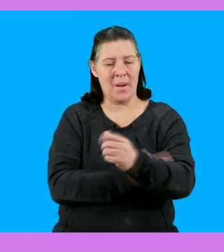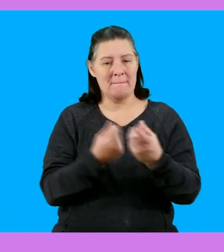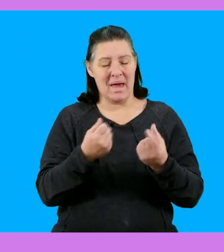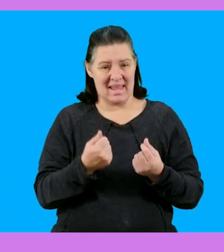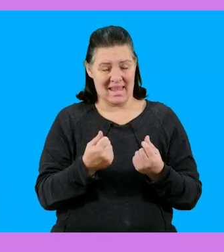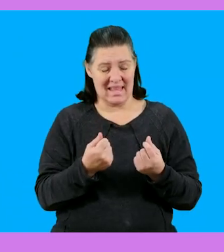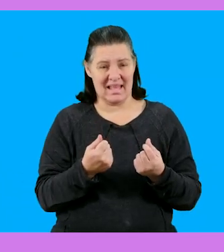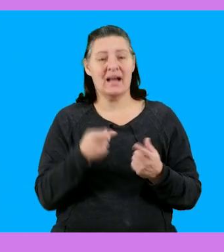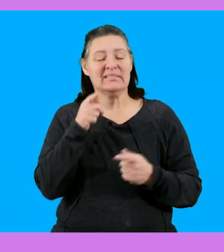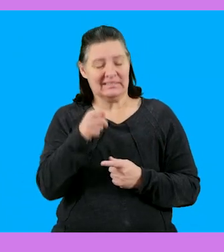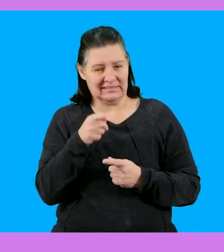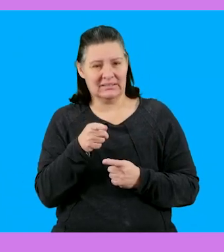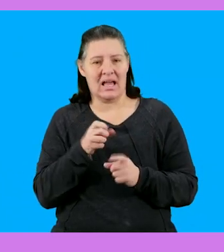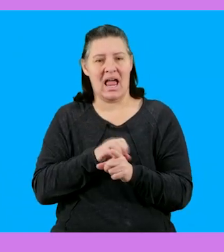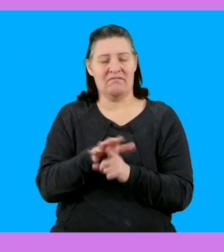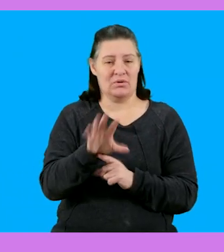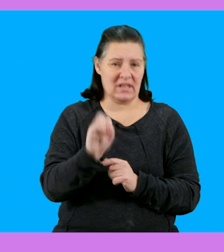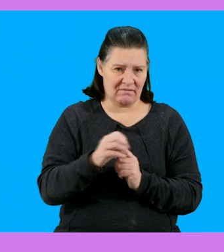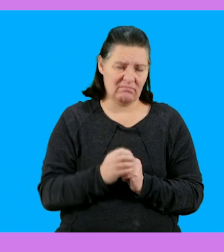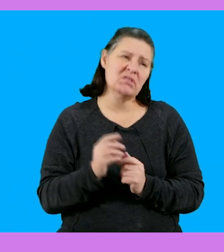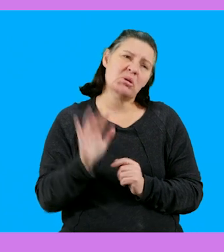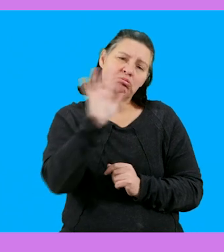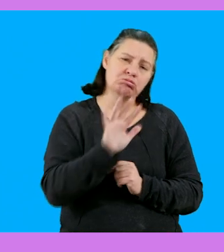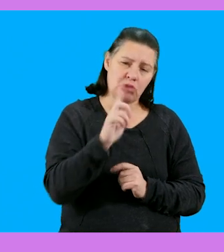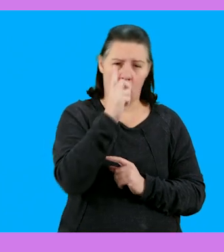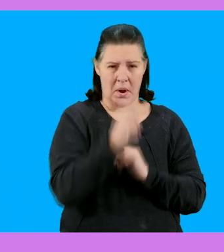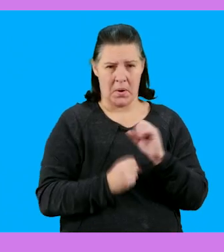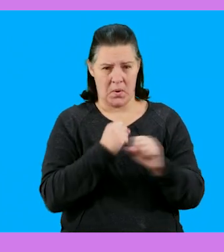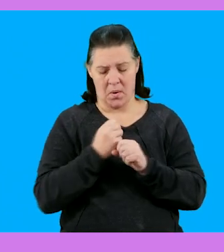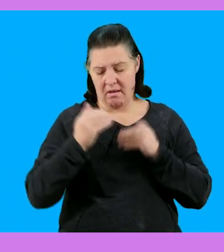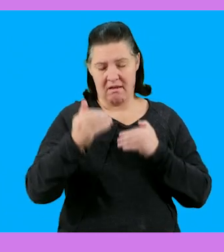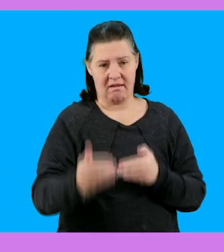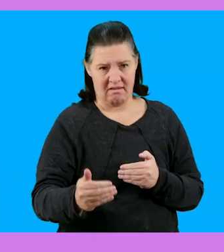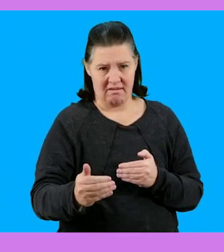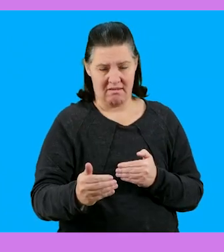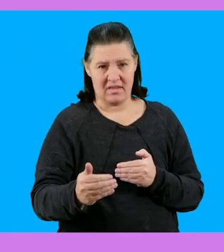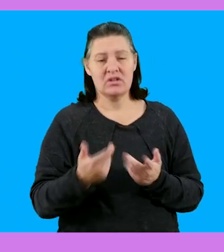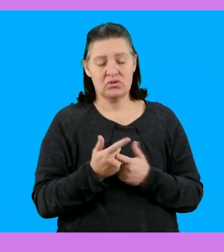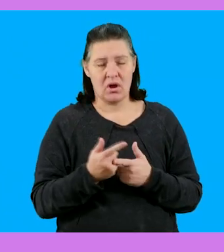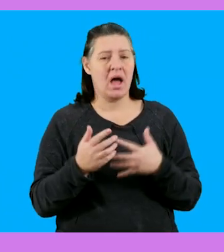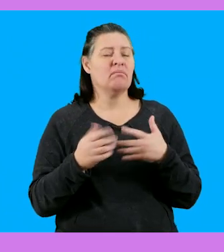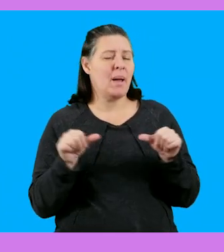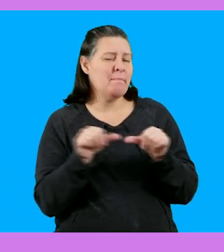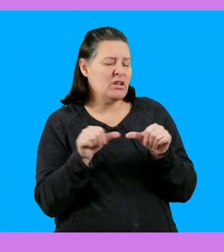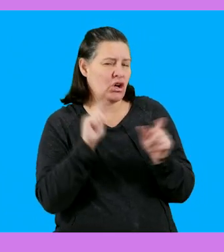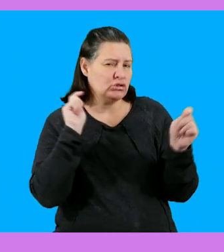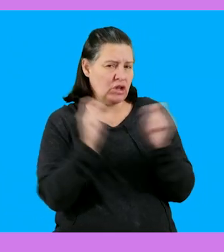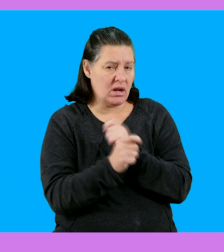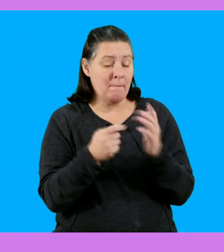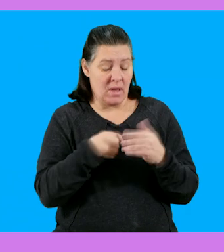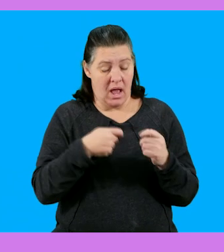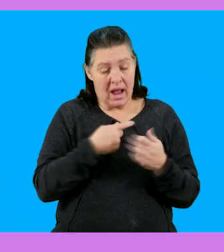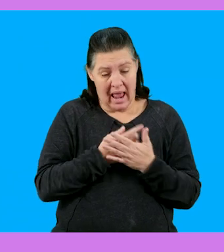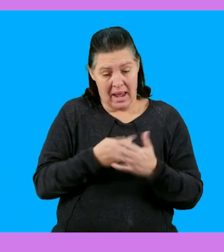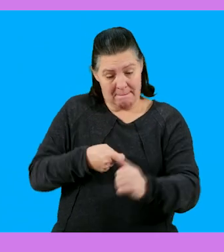of money, and that's normally over time, a period of 1 year. Okay, so it's a measure of change in the